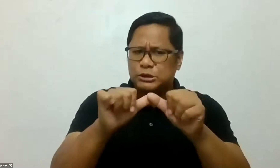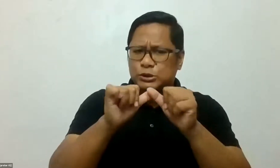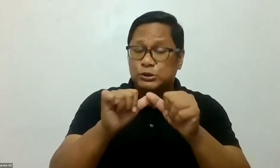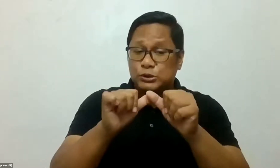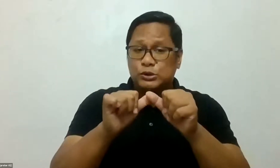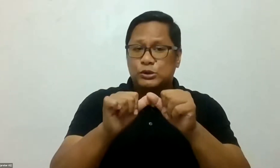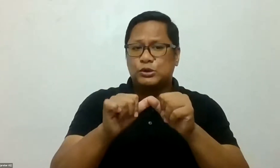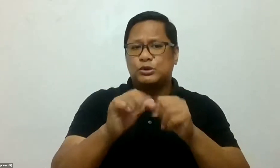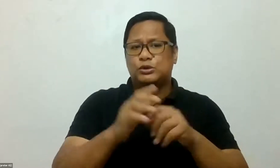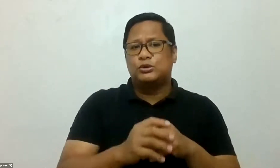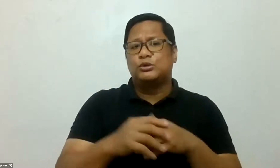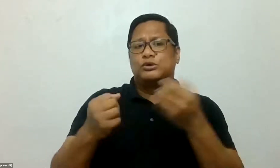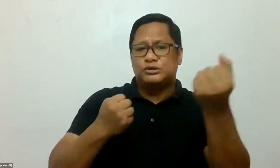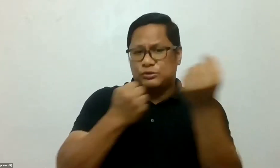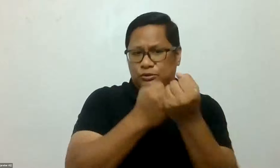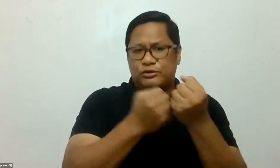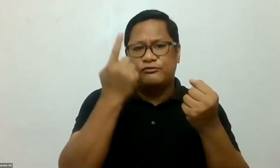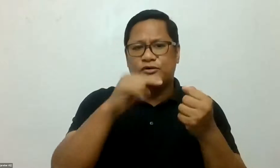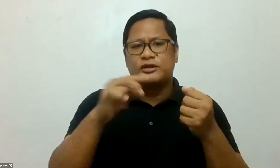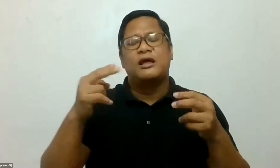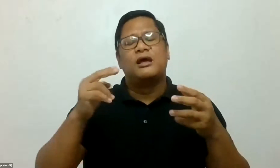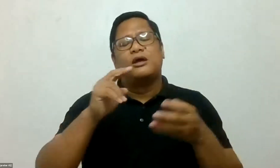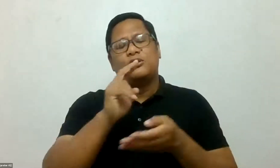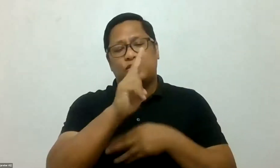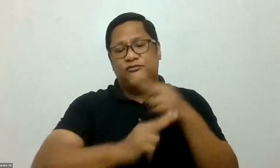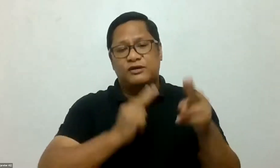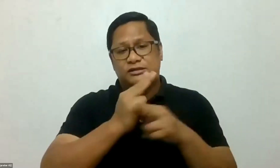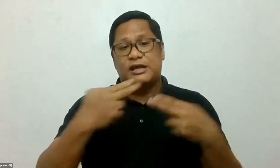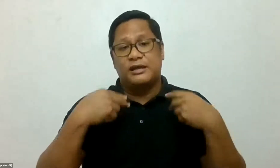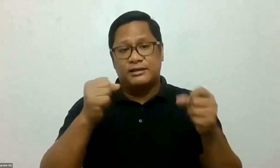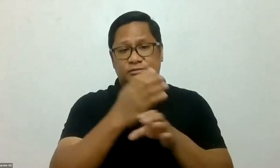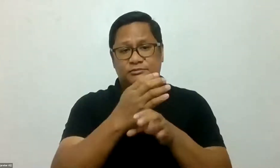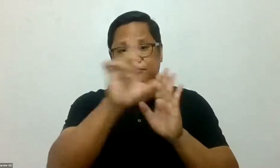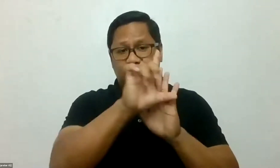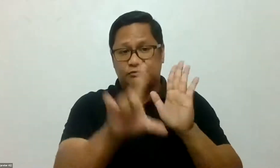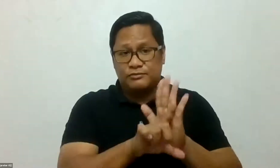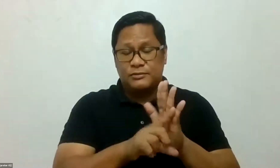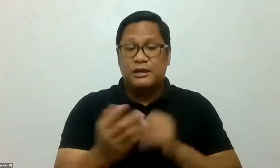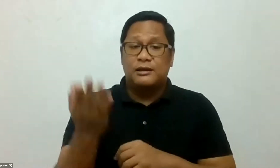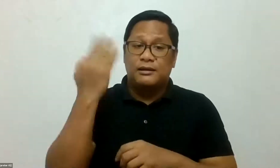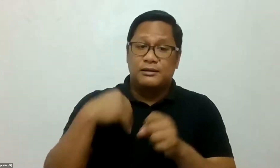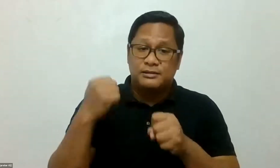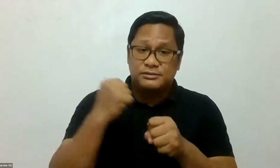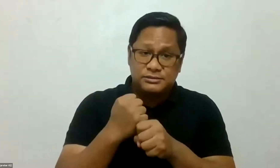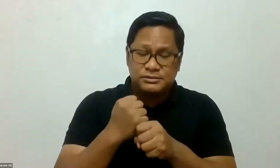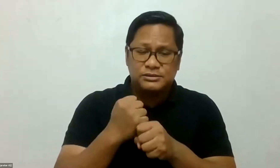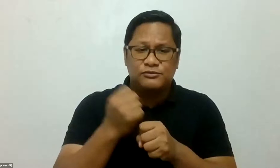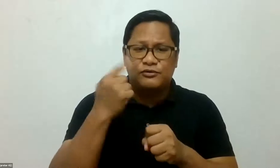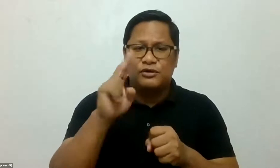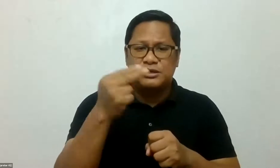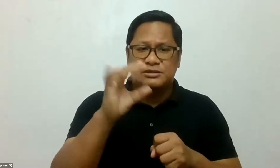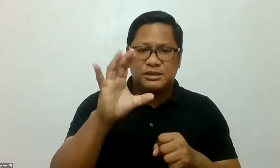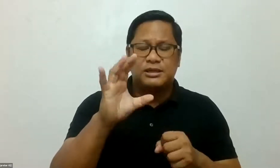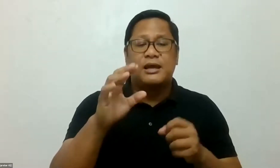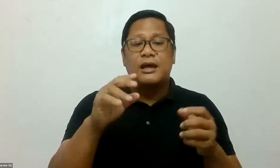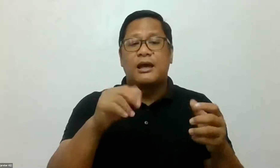the implementation of the Universal Healthcare Law. Last June, during the Joint Oversight Committee hearing on UHC Act, I